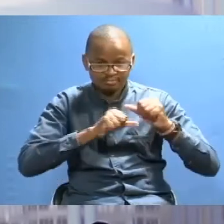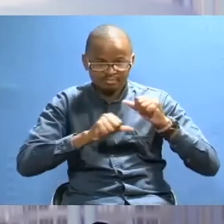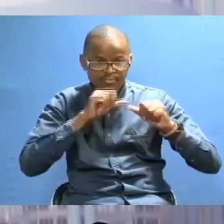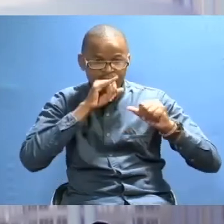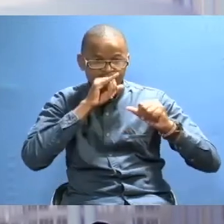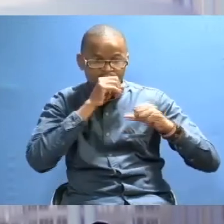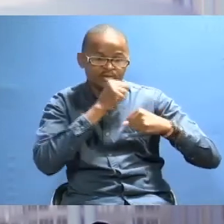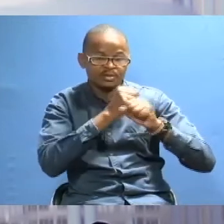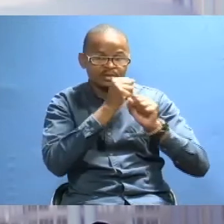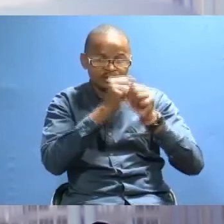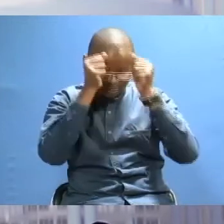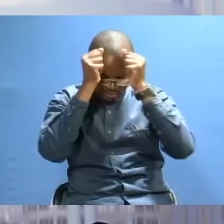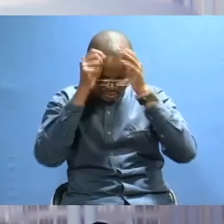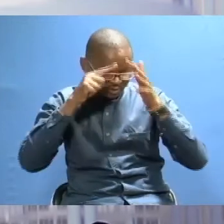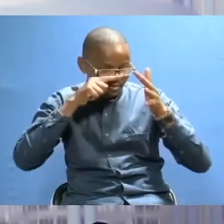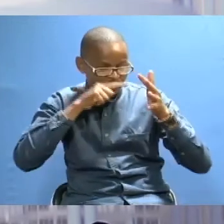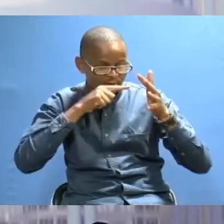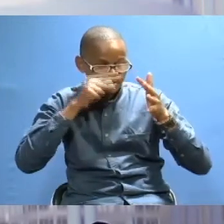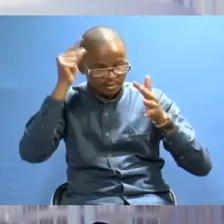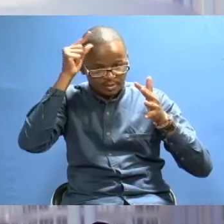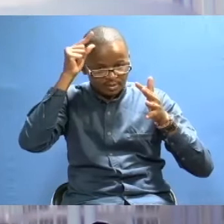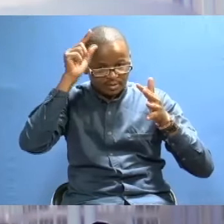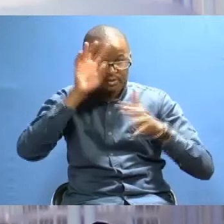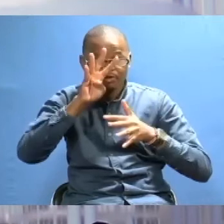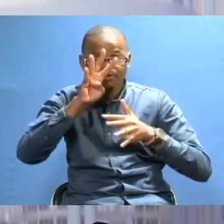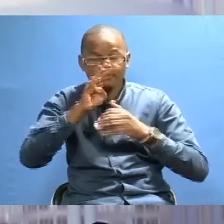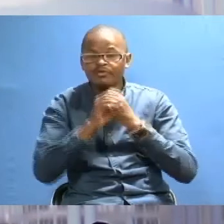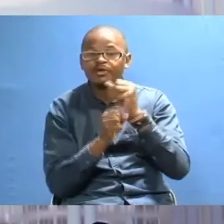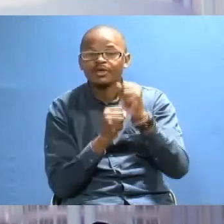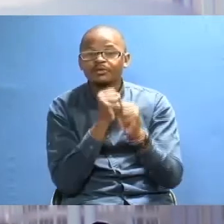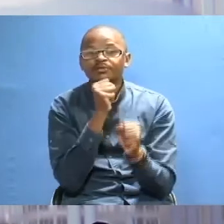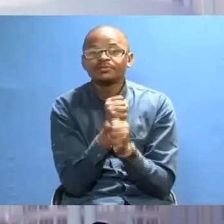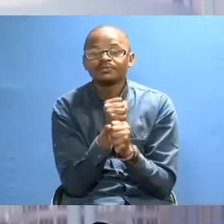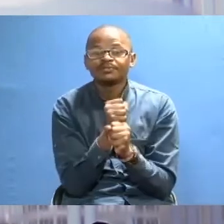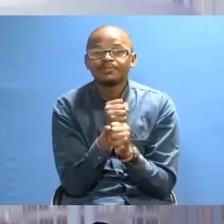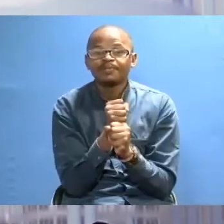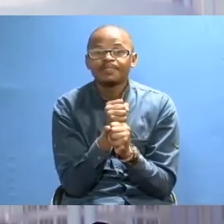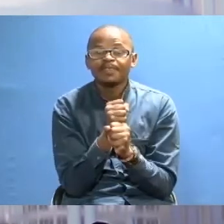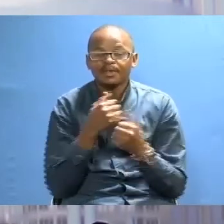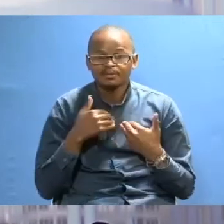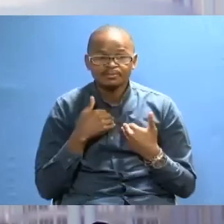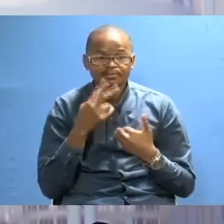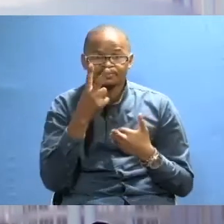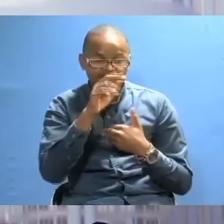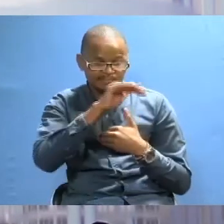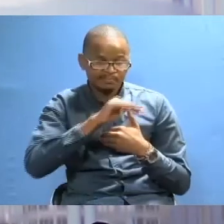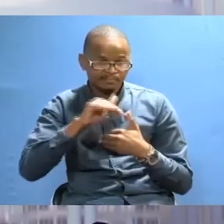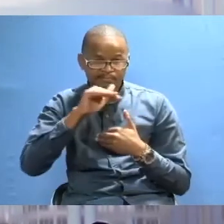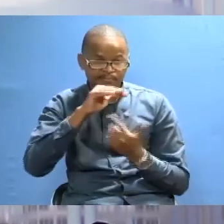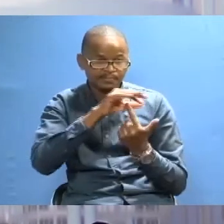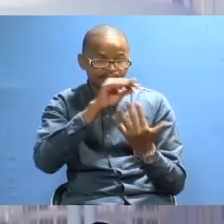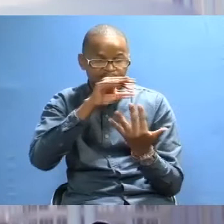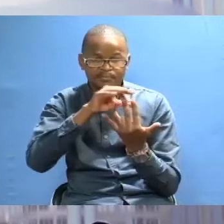This program is designed so that the student completes the degree in a period of 4 academic years. You have 2 areas